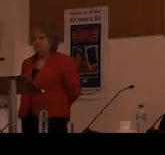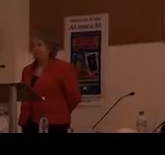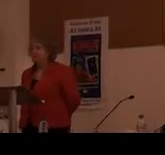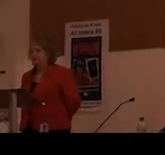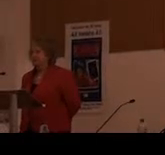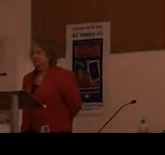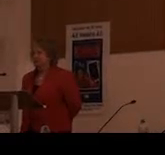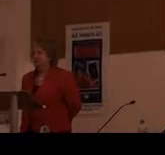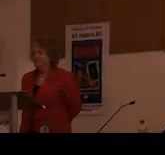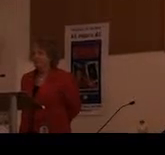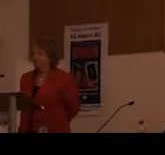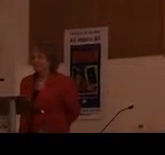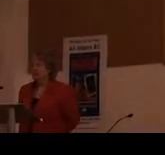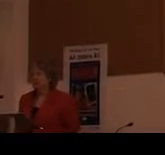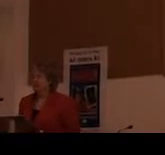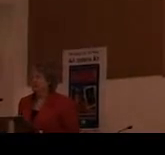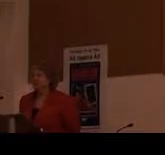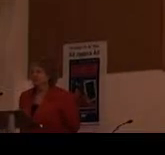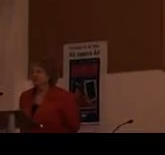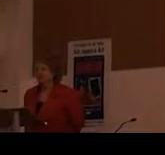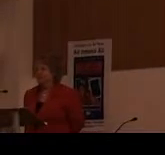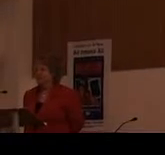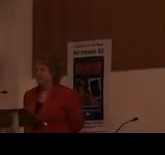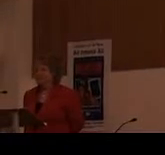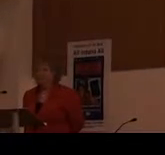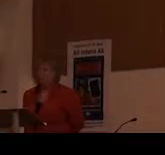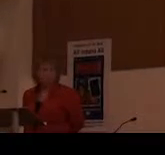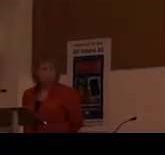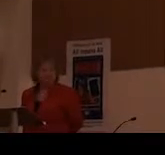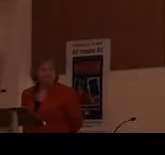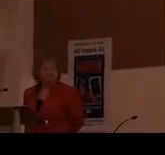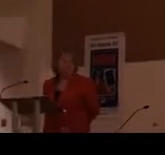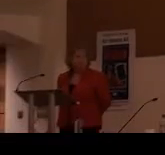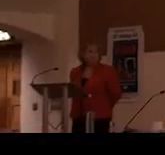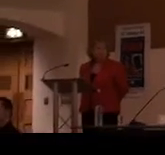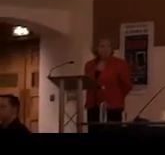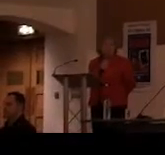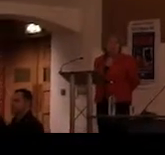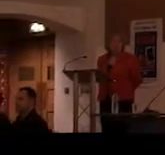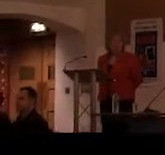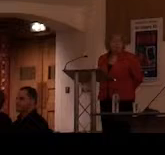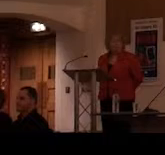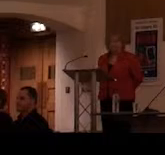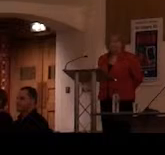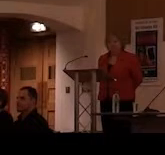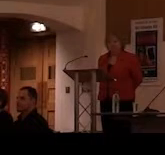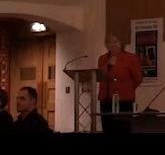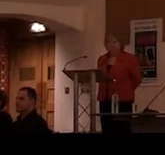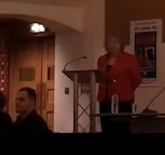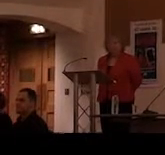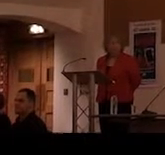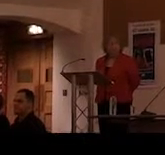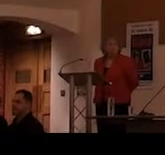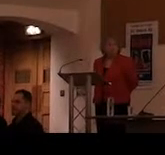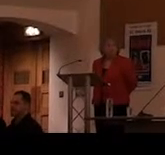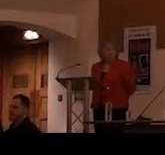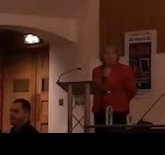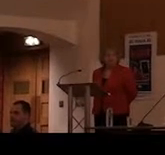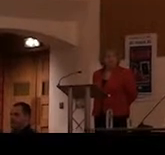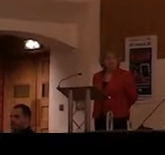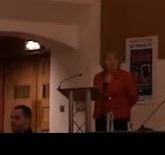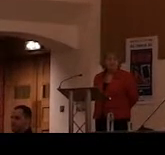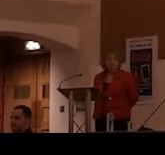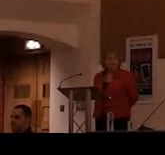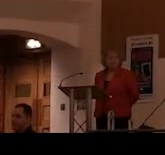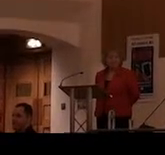me just a really powerful sense in which, you know, the children at your school